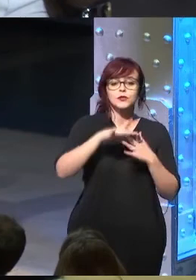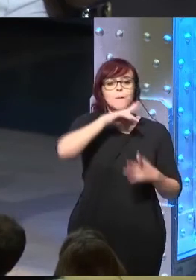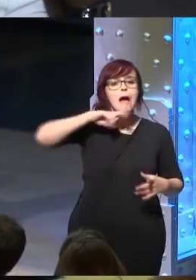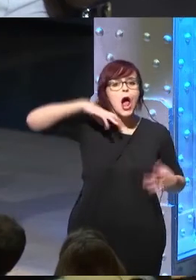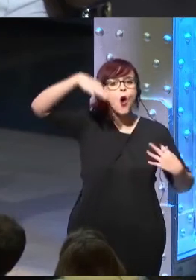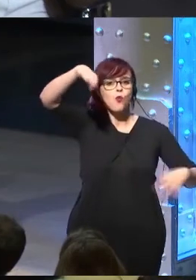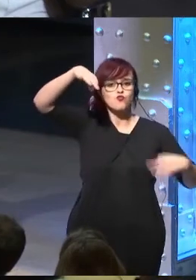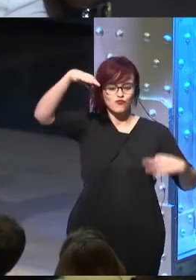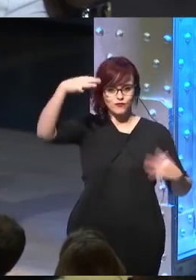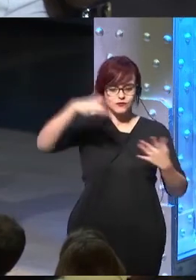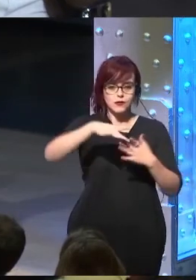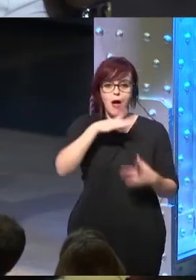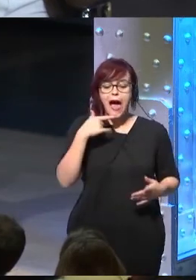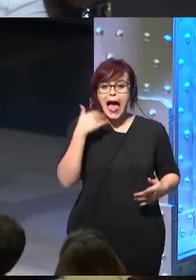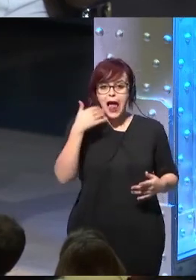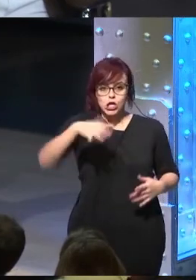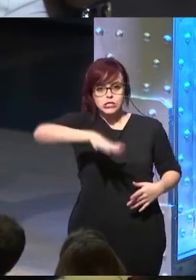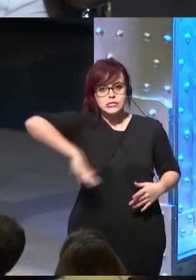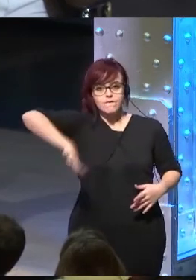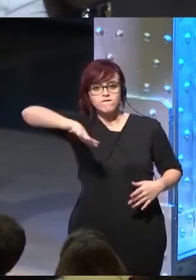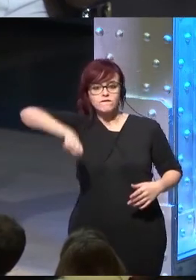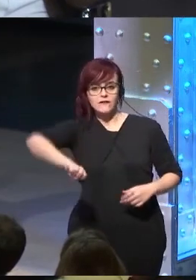very egomaniac.